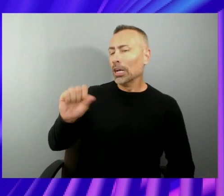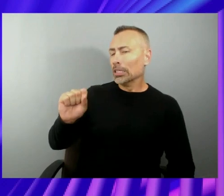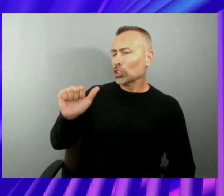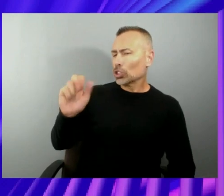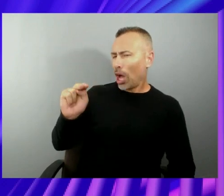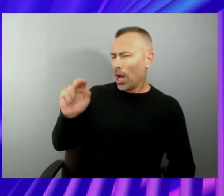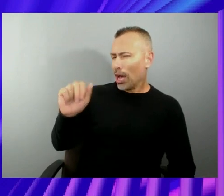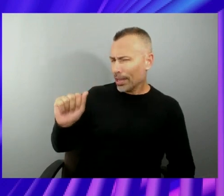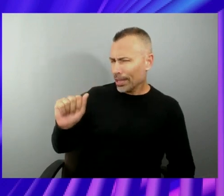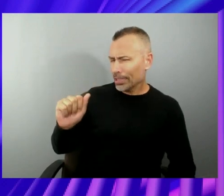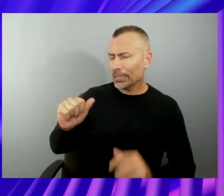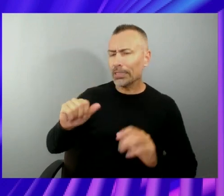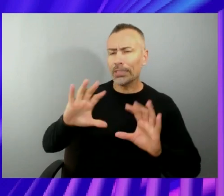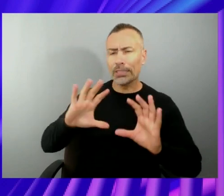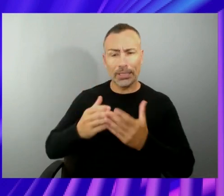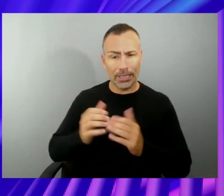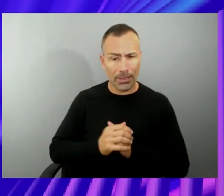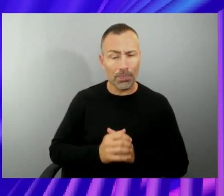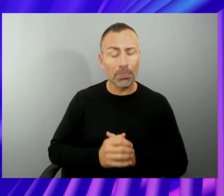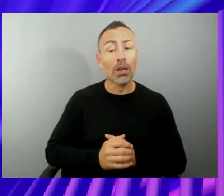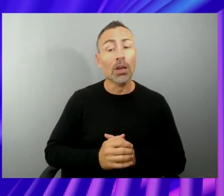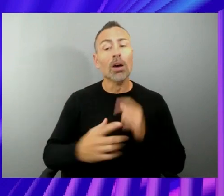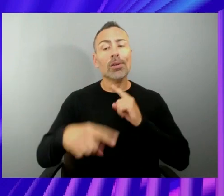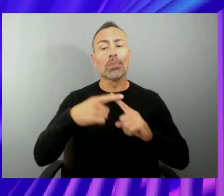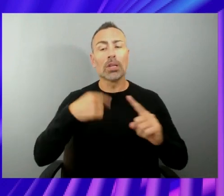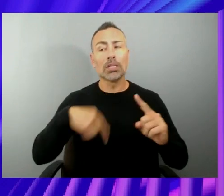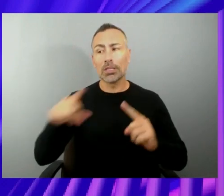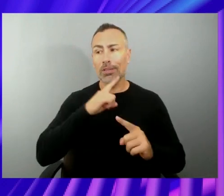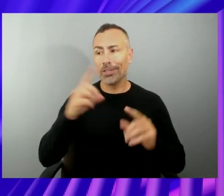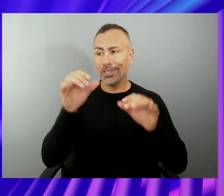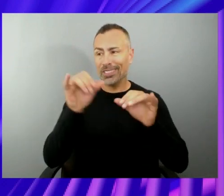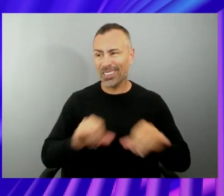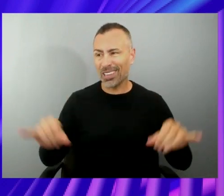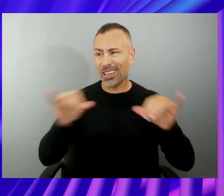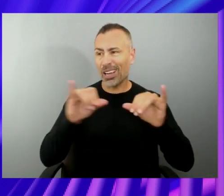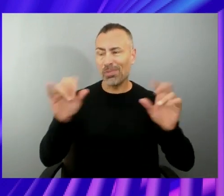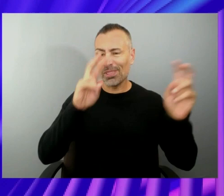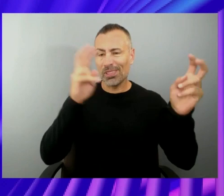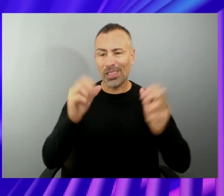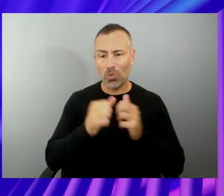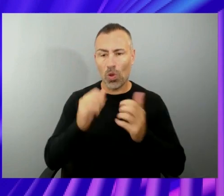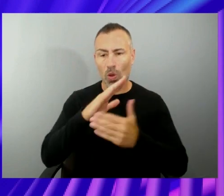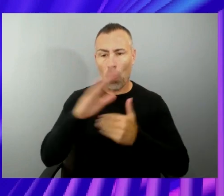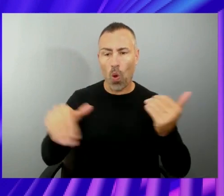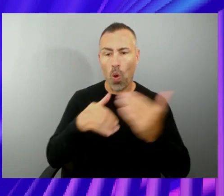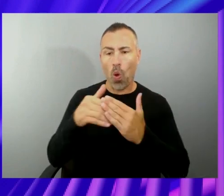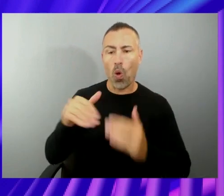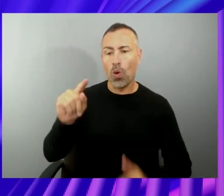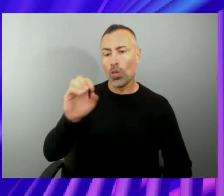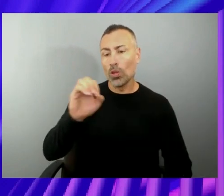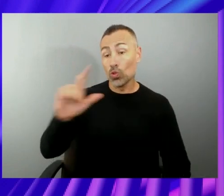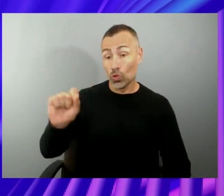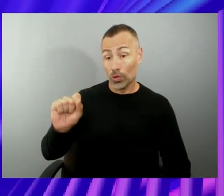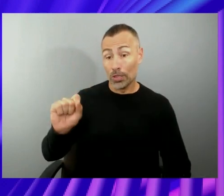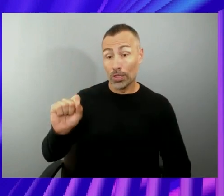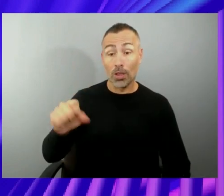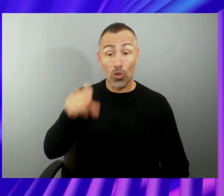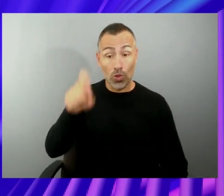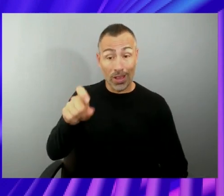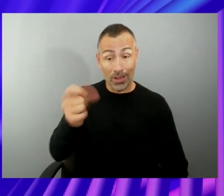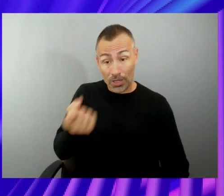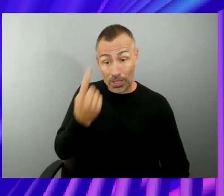what's also there was a common theme across all these different tools. So if you need to understand how to build a